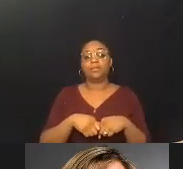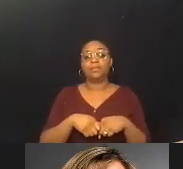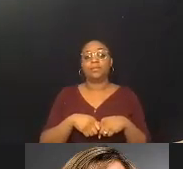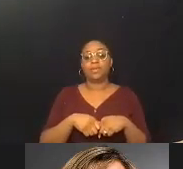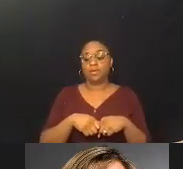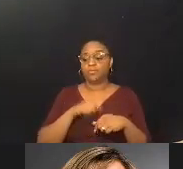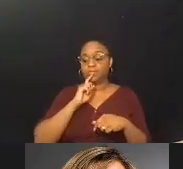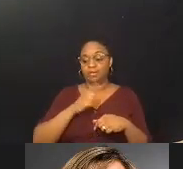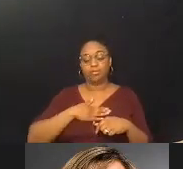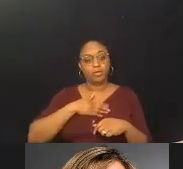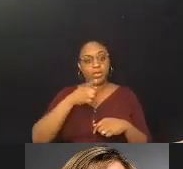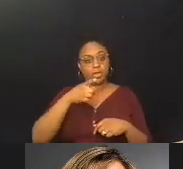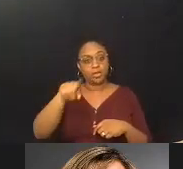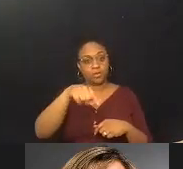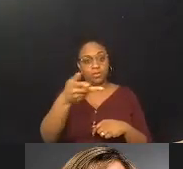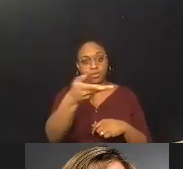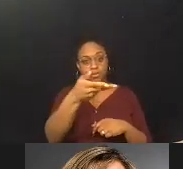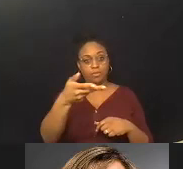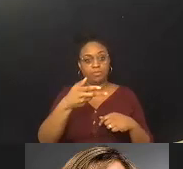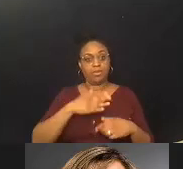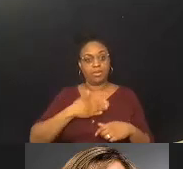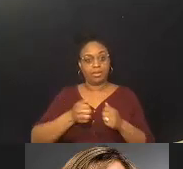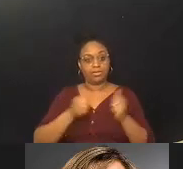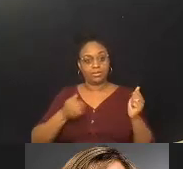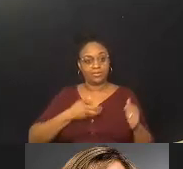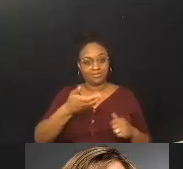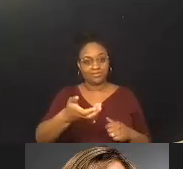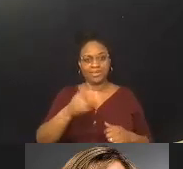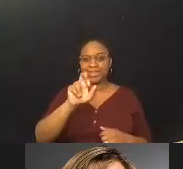themselves. Kerry, I thought you were natural. You were good.